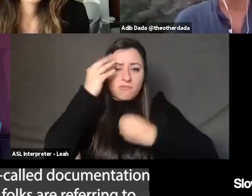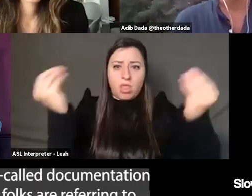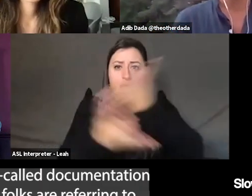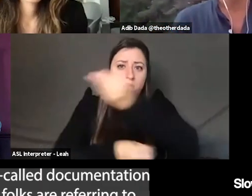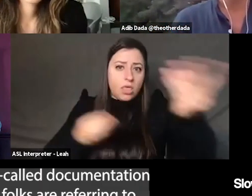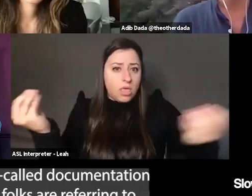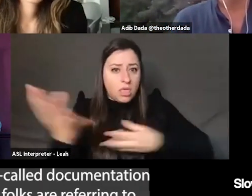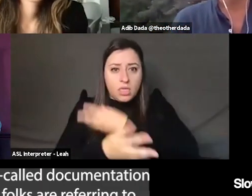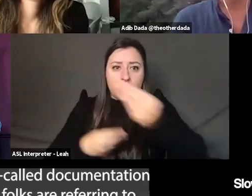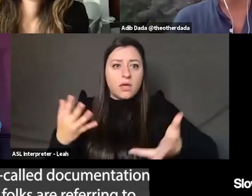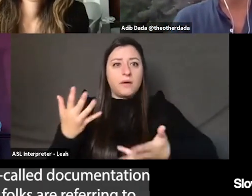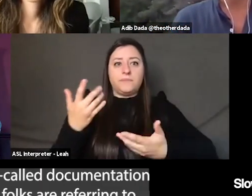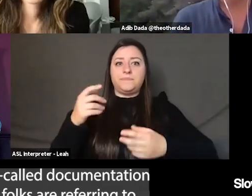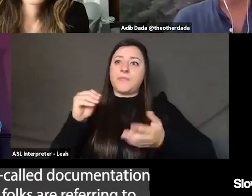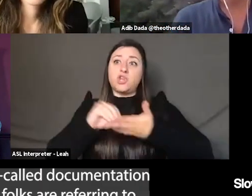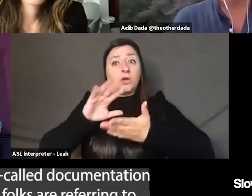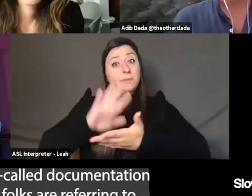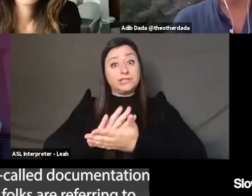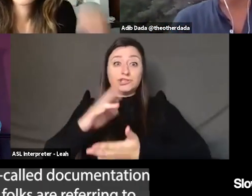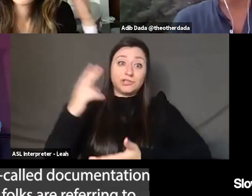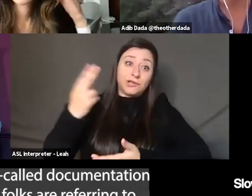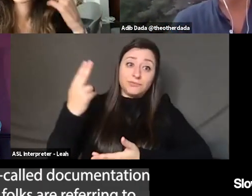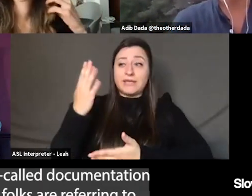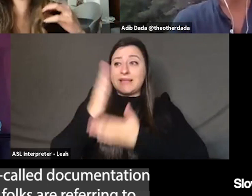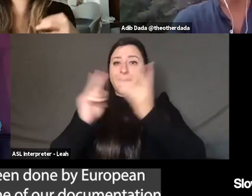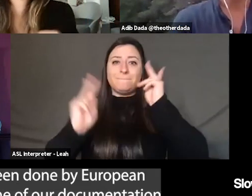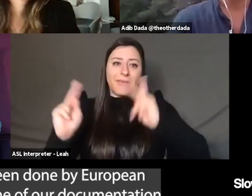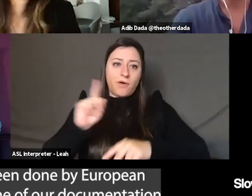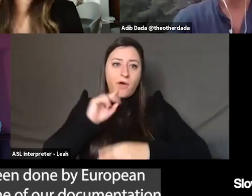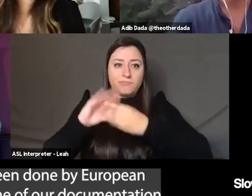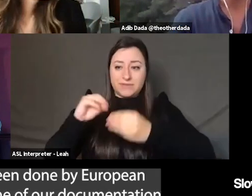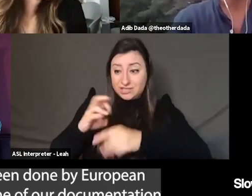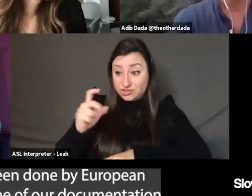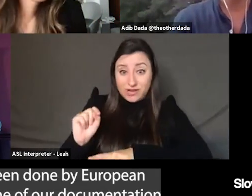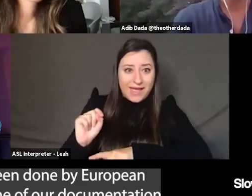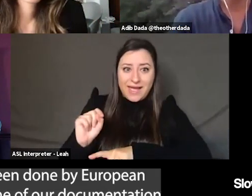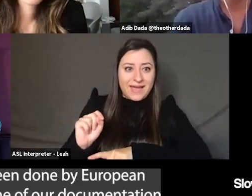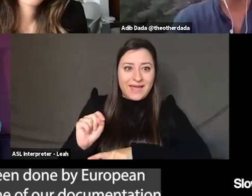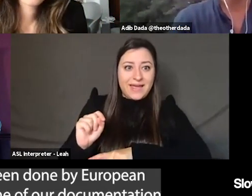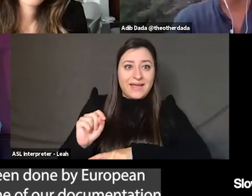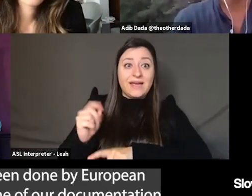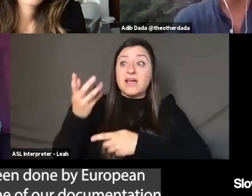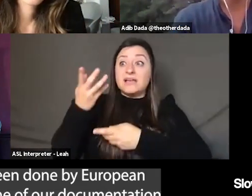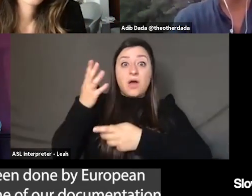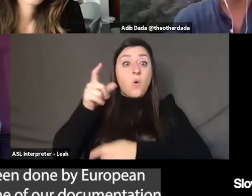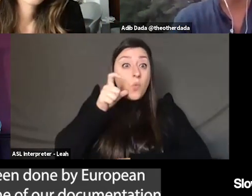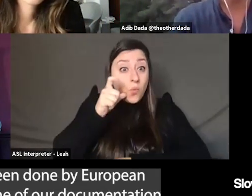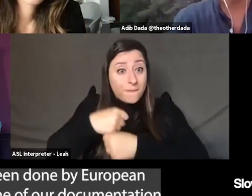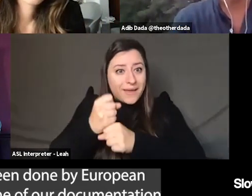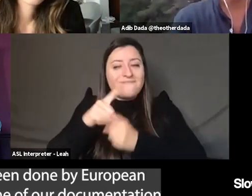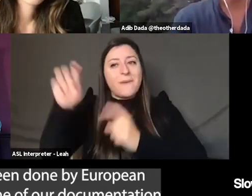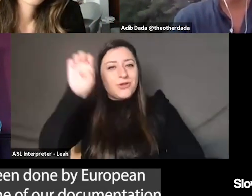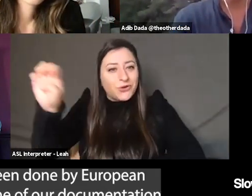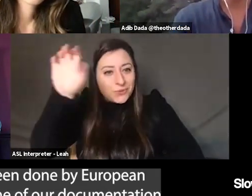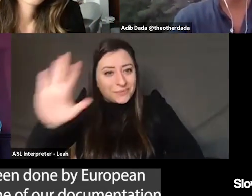information and so-called documentation that some of the folks are referring to in the chat have been done by European powers, because some of